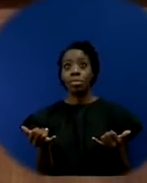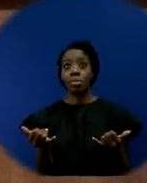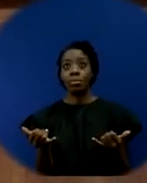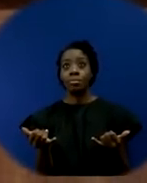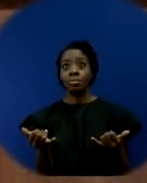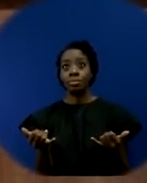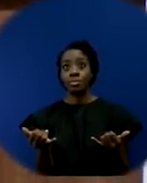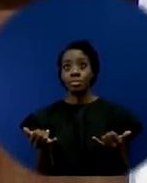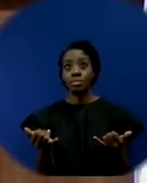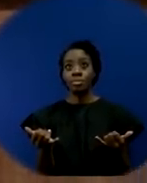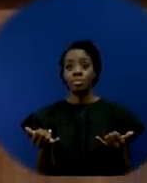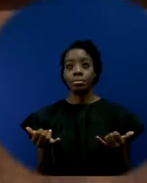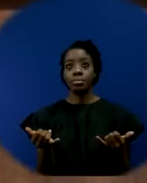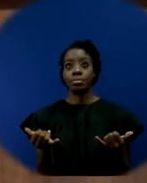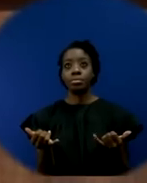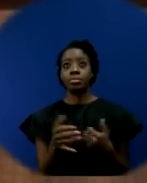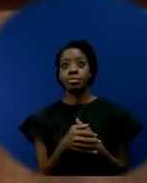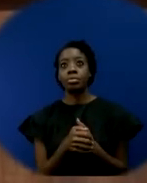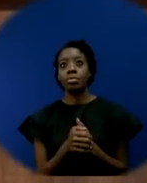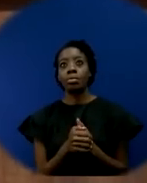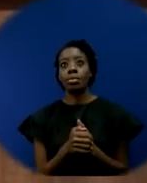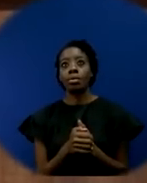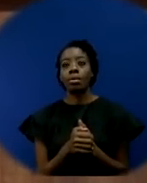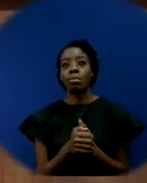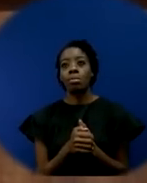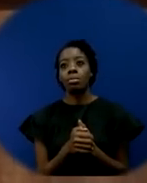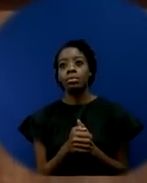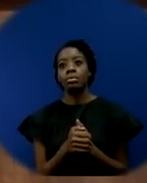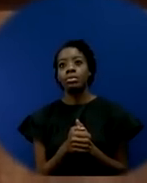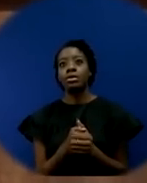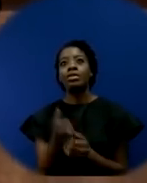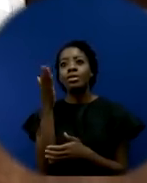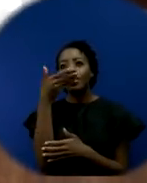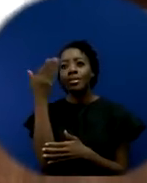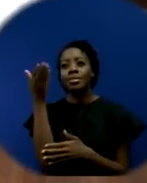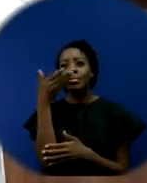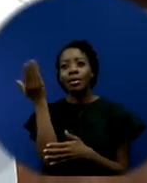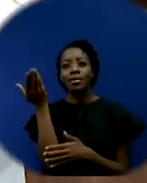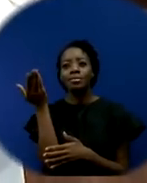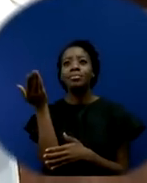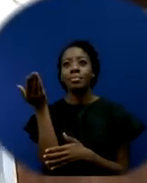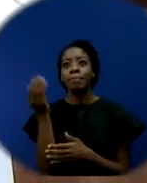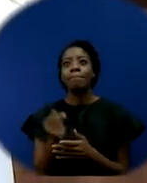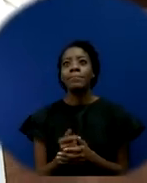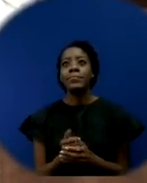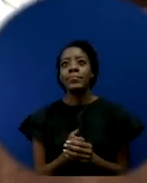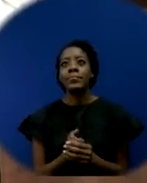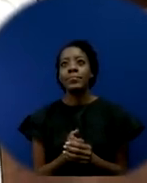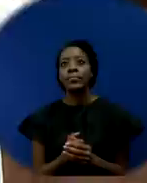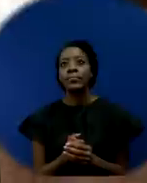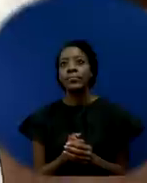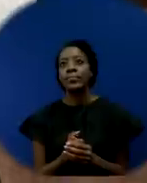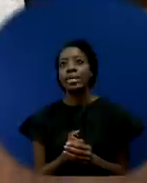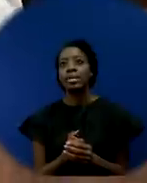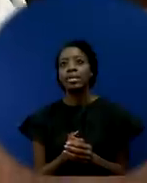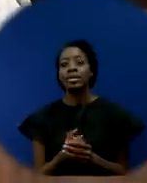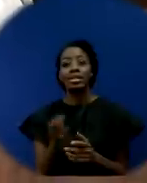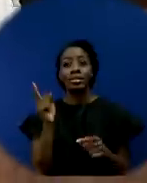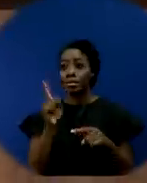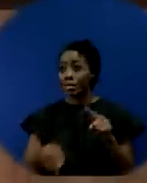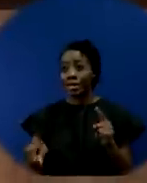wafted through the room. It has hit your nose. You can smell the fragrance. It's